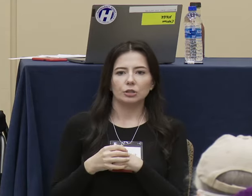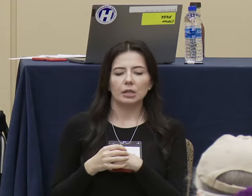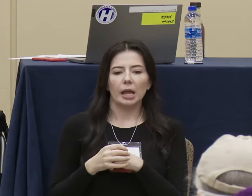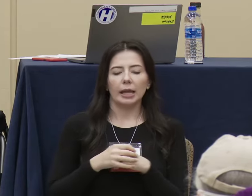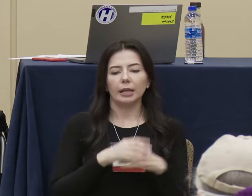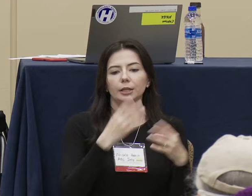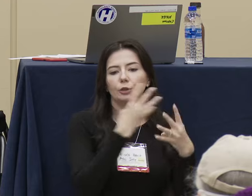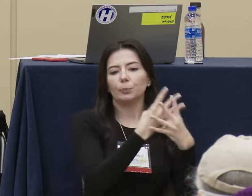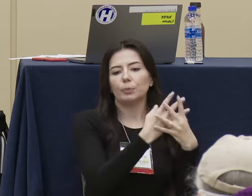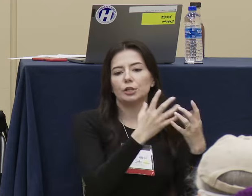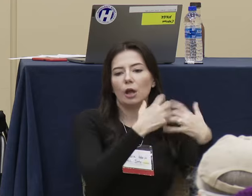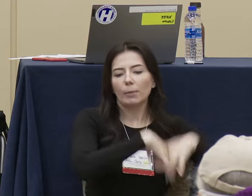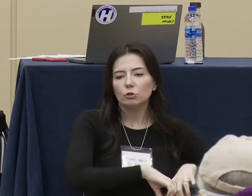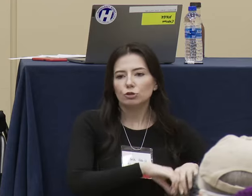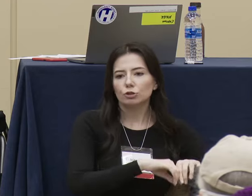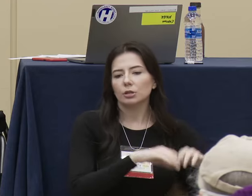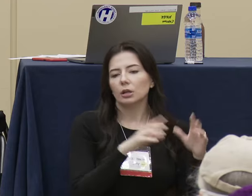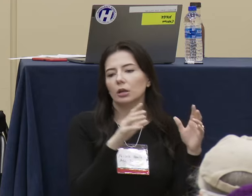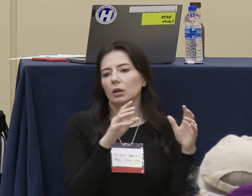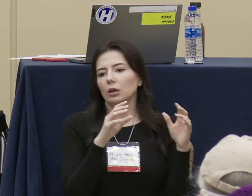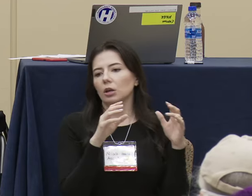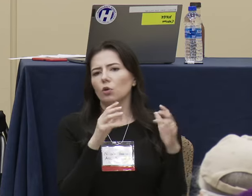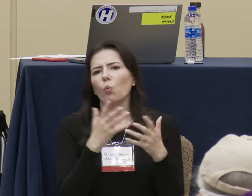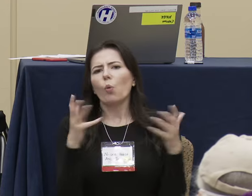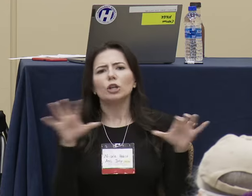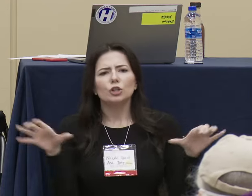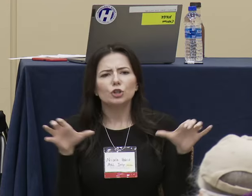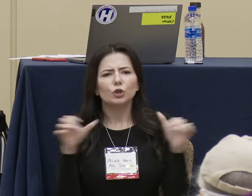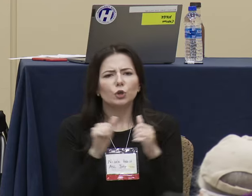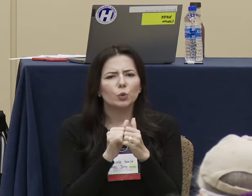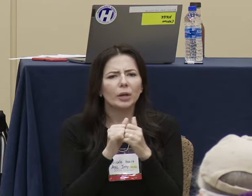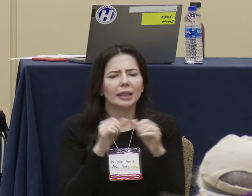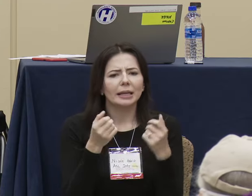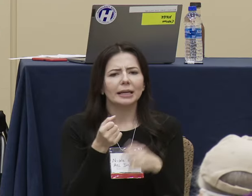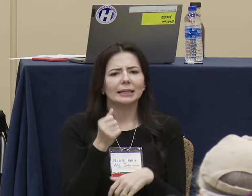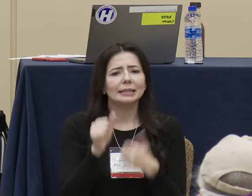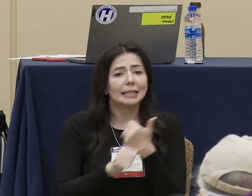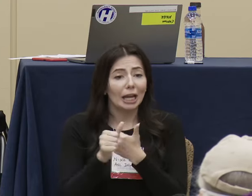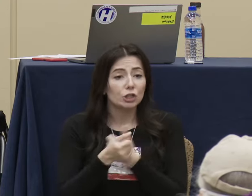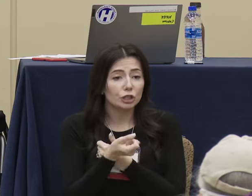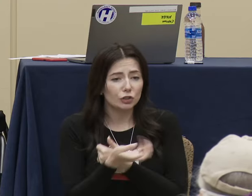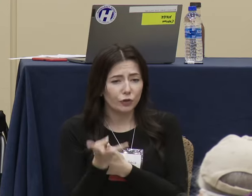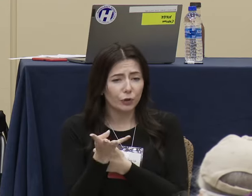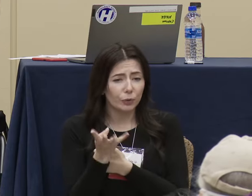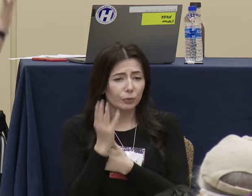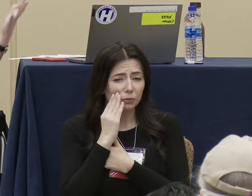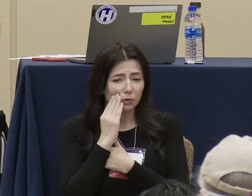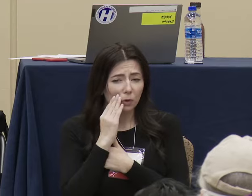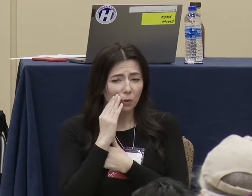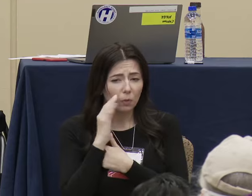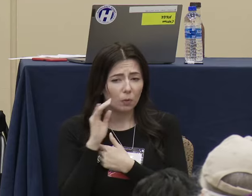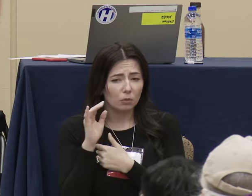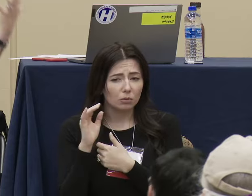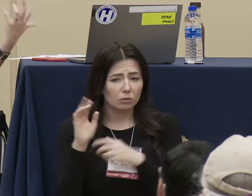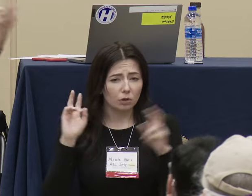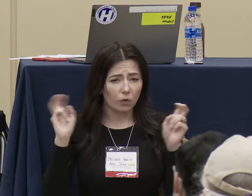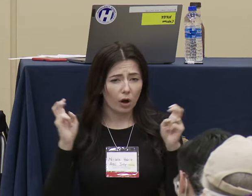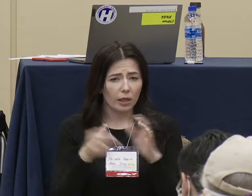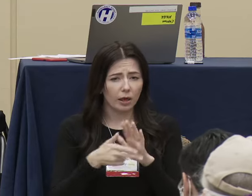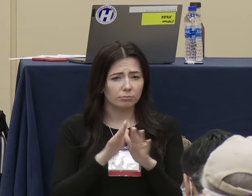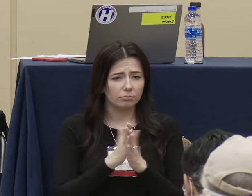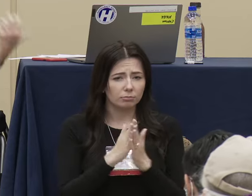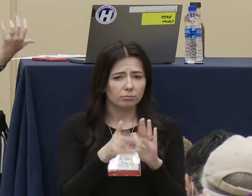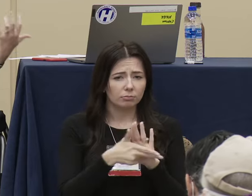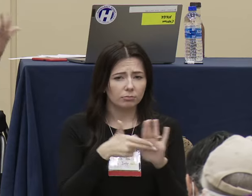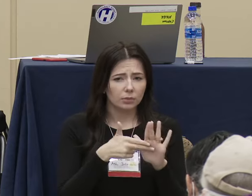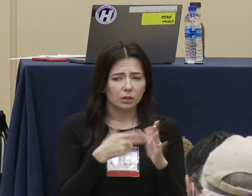called what to do with the dangerous few. Maybe you've heard about it, right? Like a lot of people say, well, let's decarcerate, of course, people